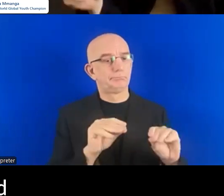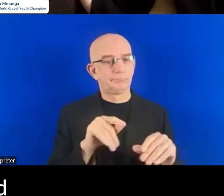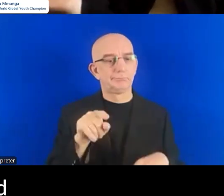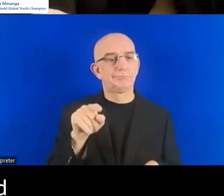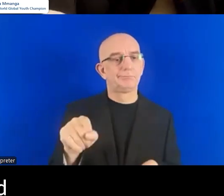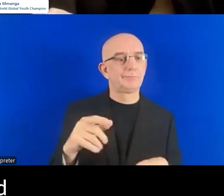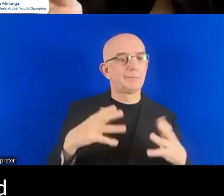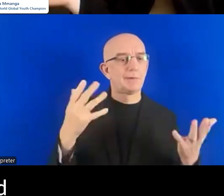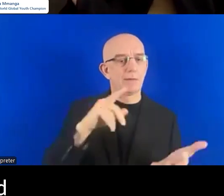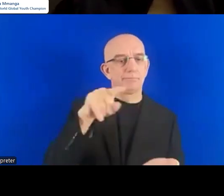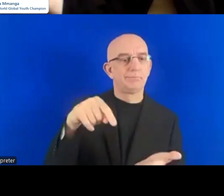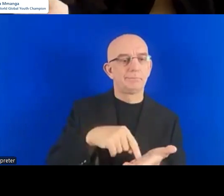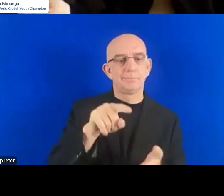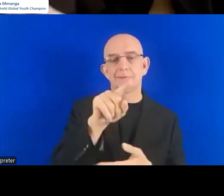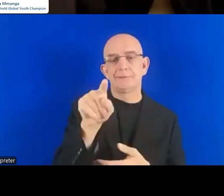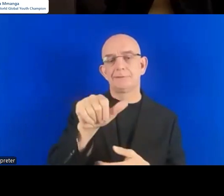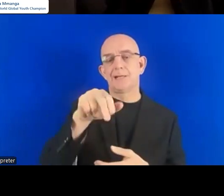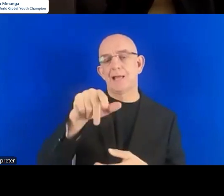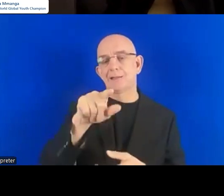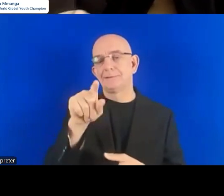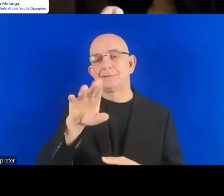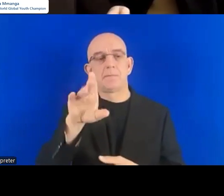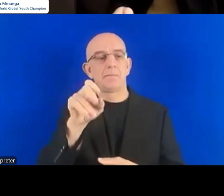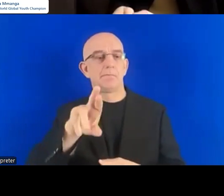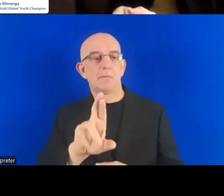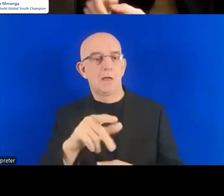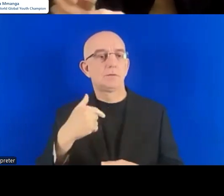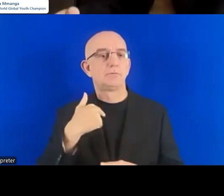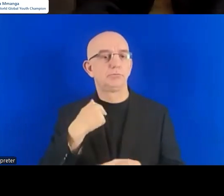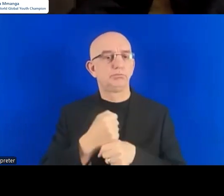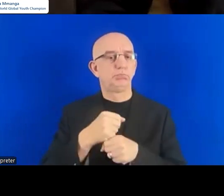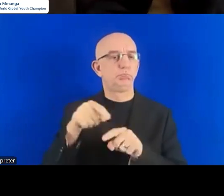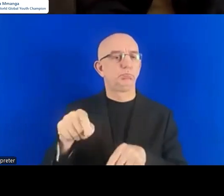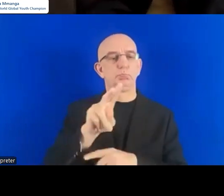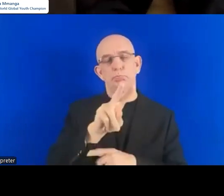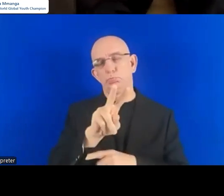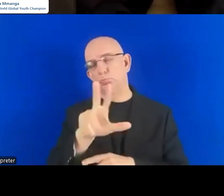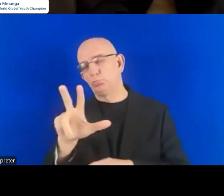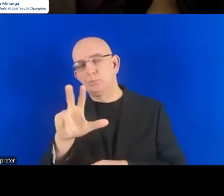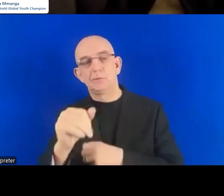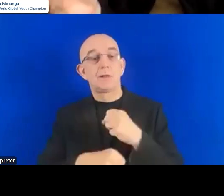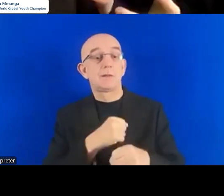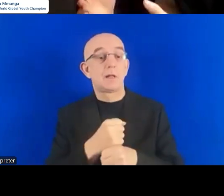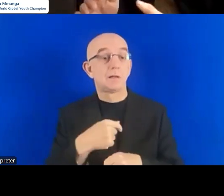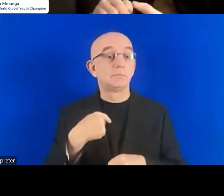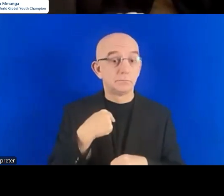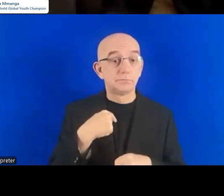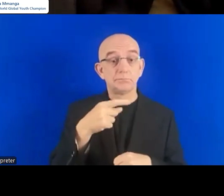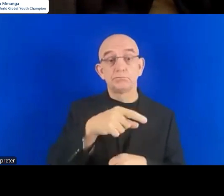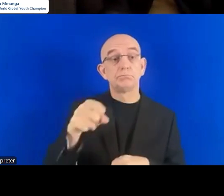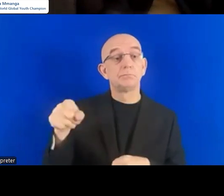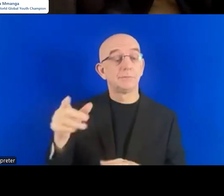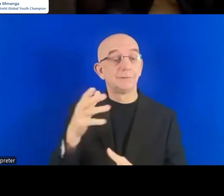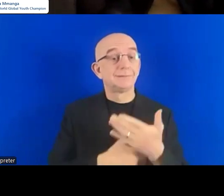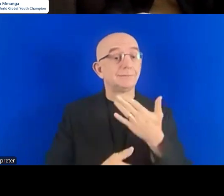teachers who are assigned to students with disability. What we do in Zanzibar, we identify